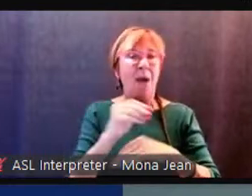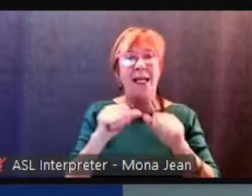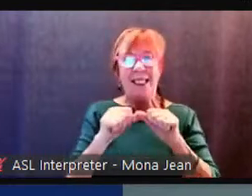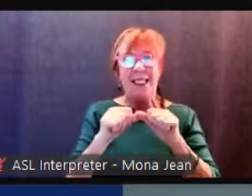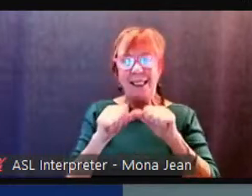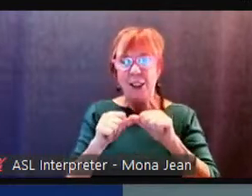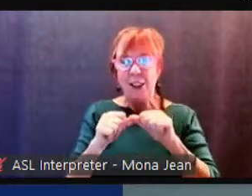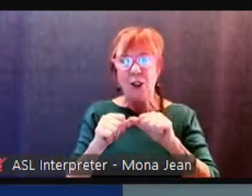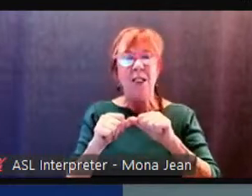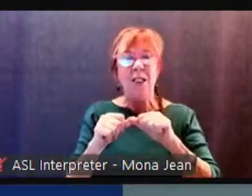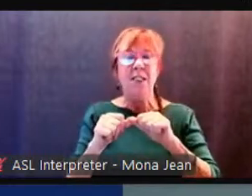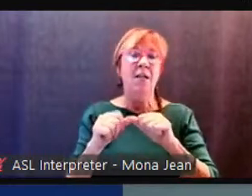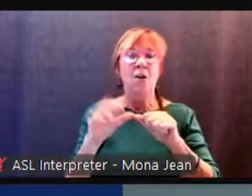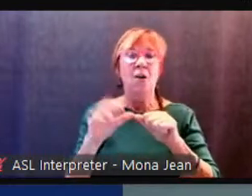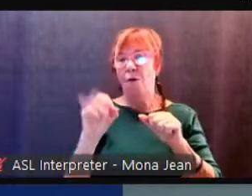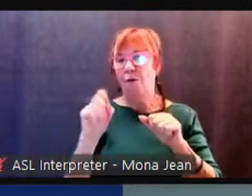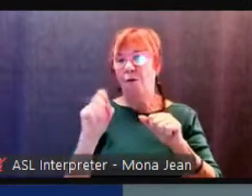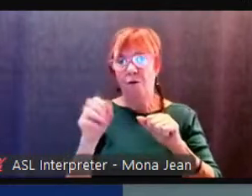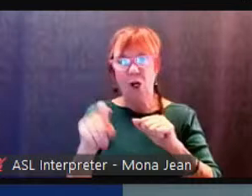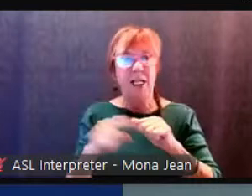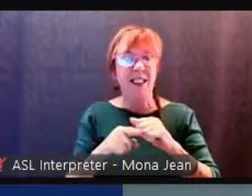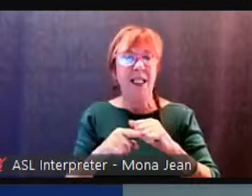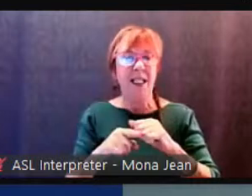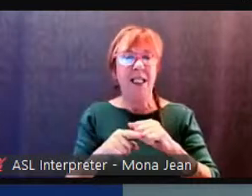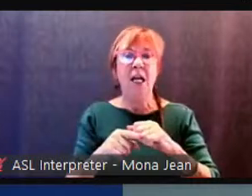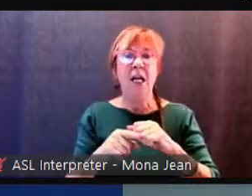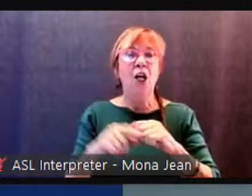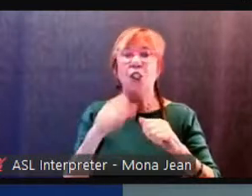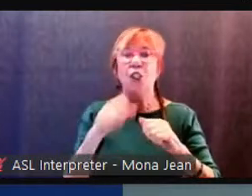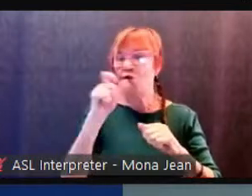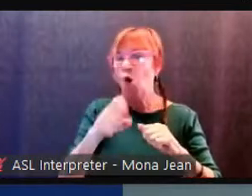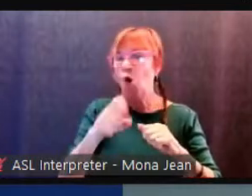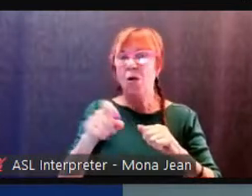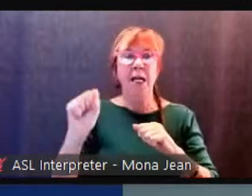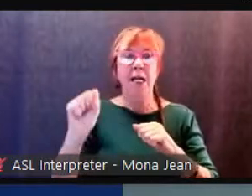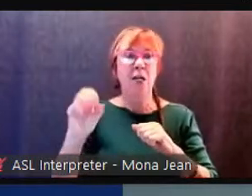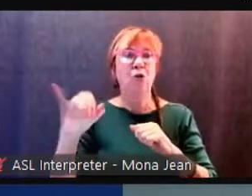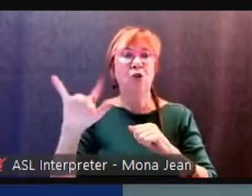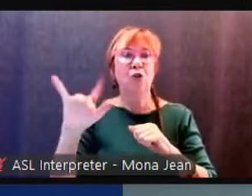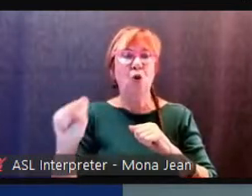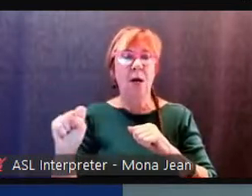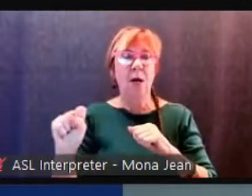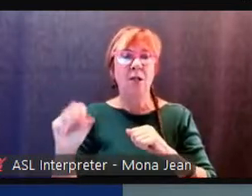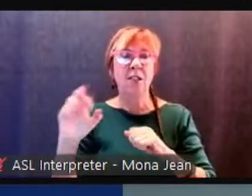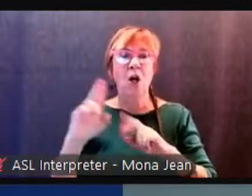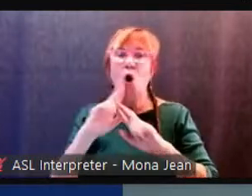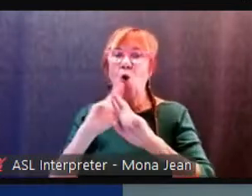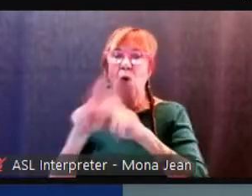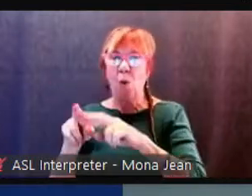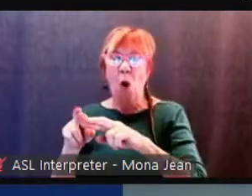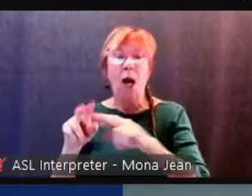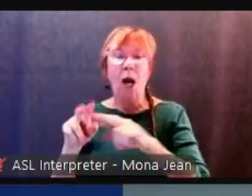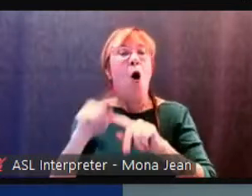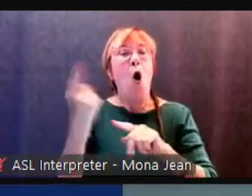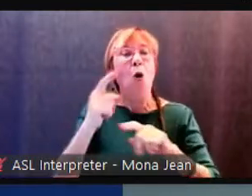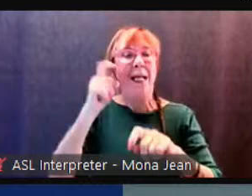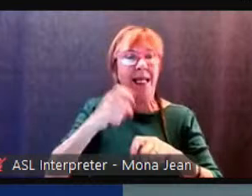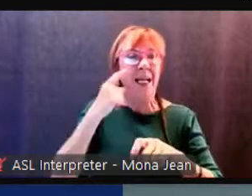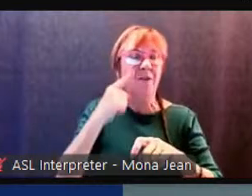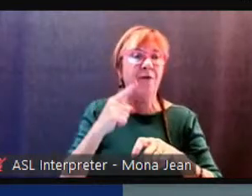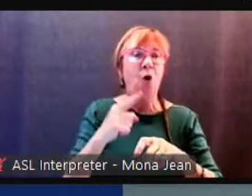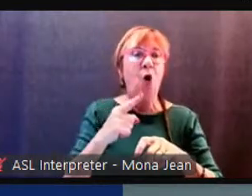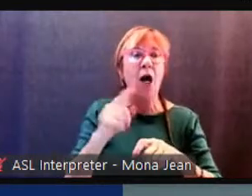minimum standards, then you don't need a soils report. So soils report is still required for foundations with caissons or